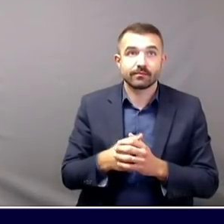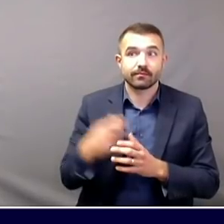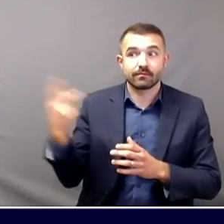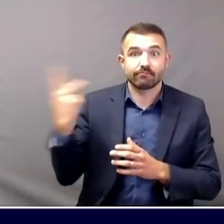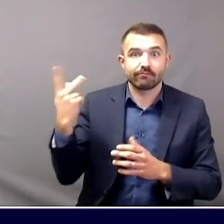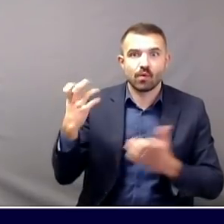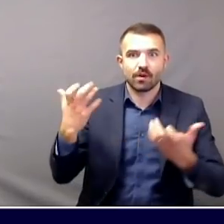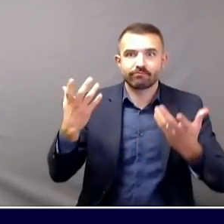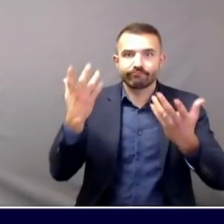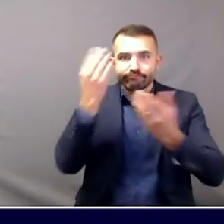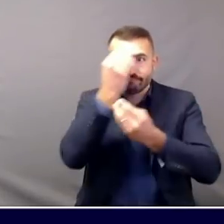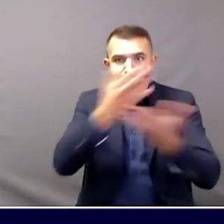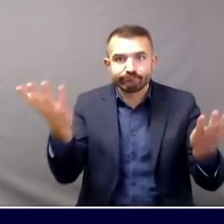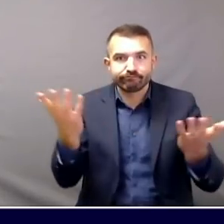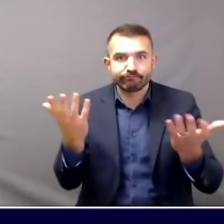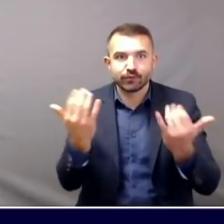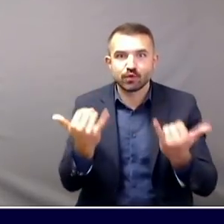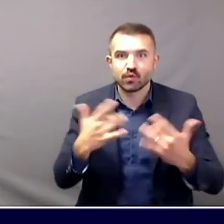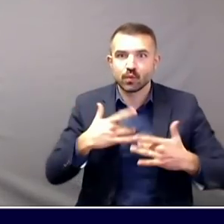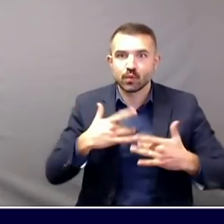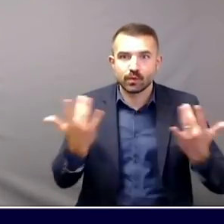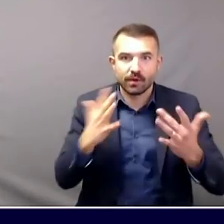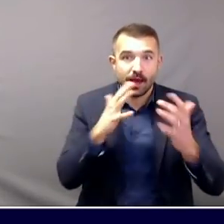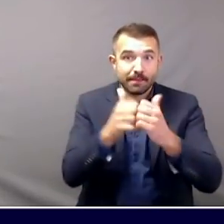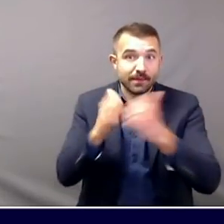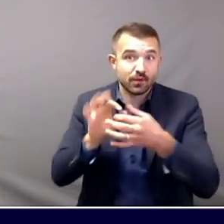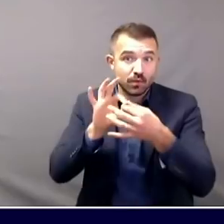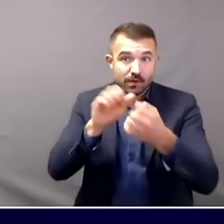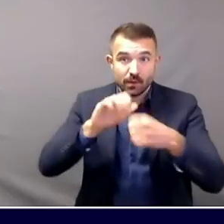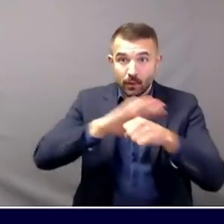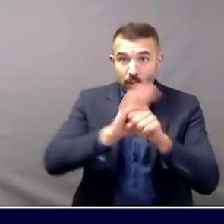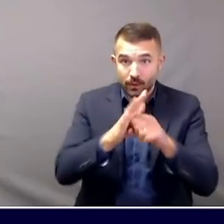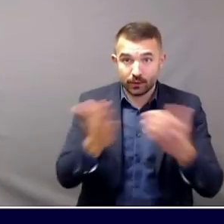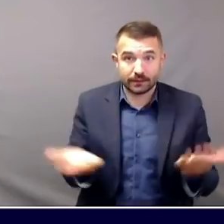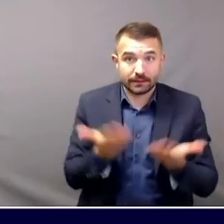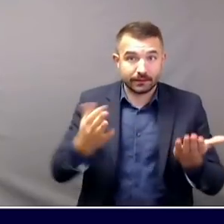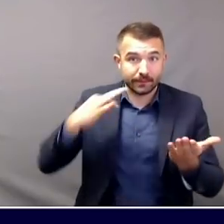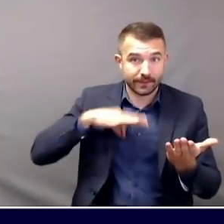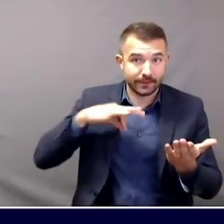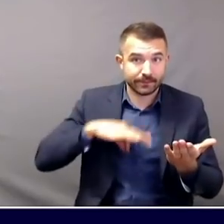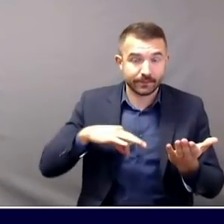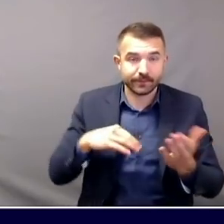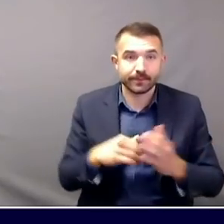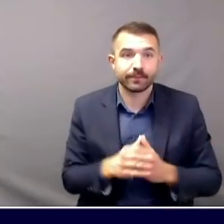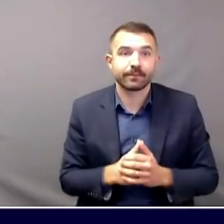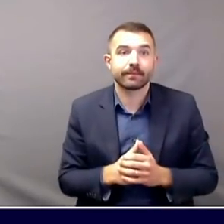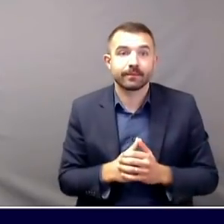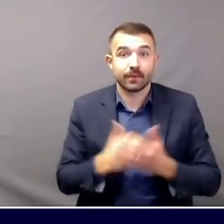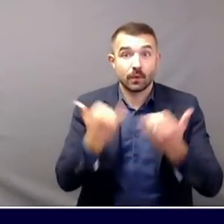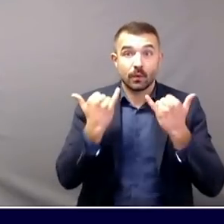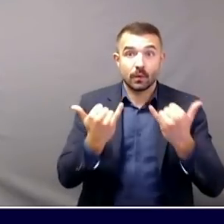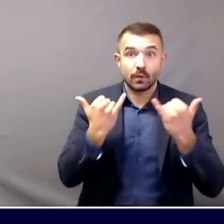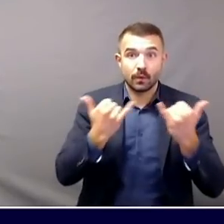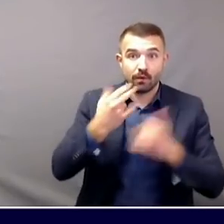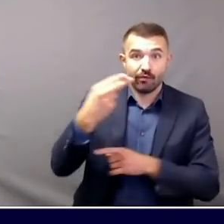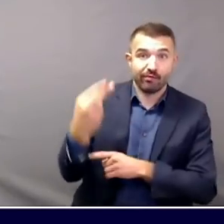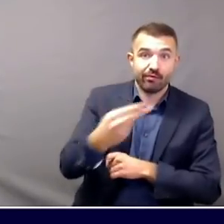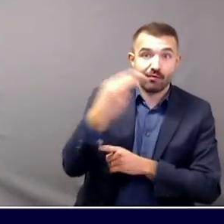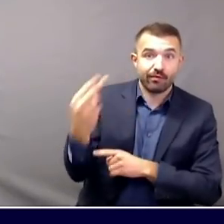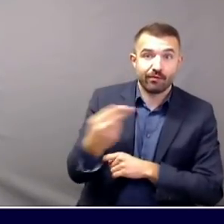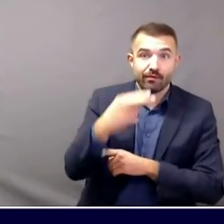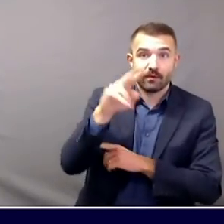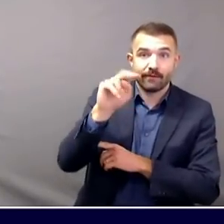this afternoon to provide an update on where we stand with COVID-19 for the state of Maine for today, Thursday, November